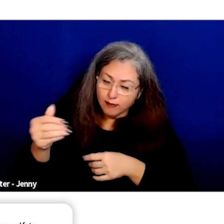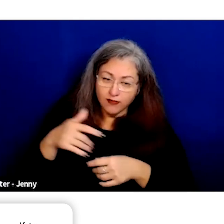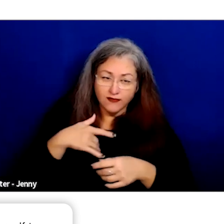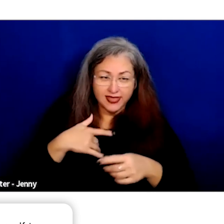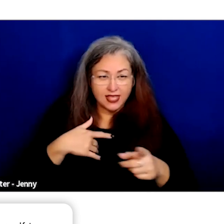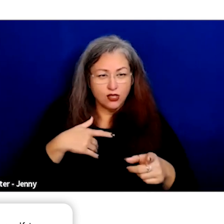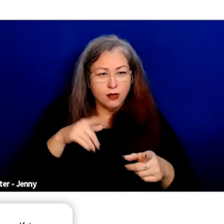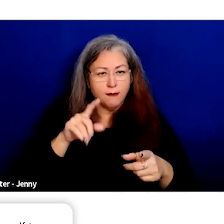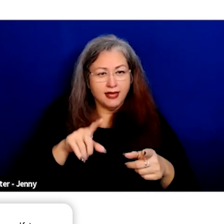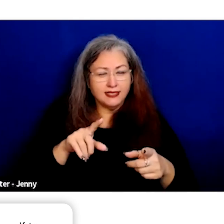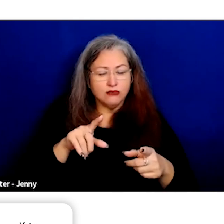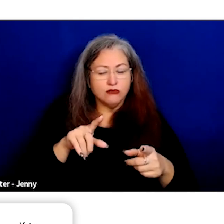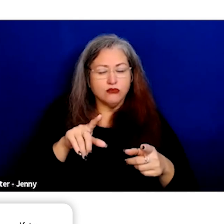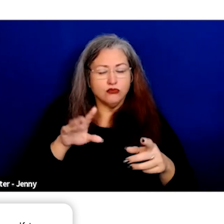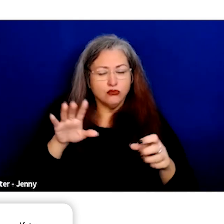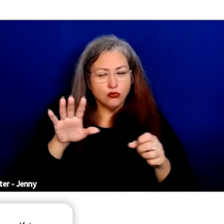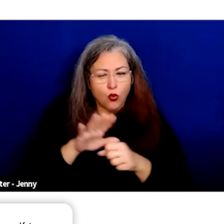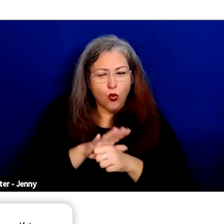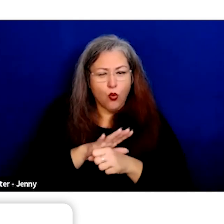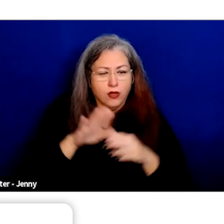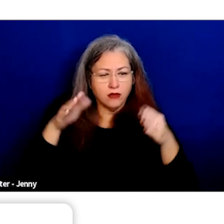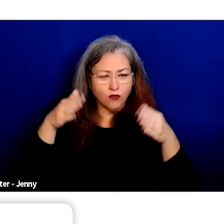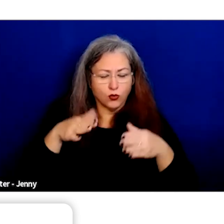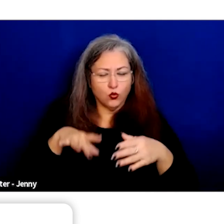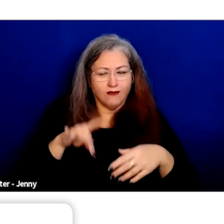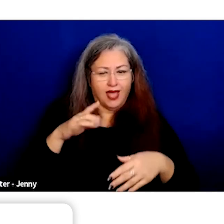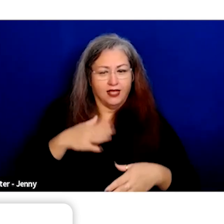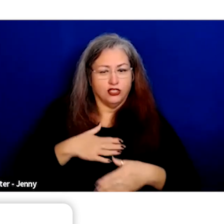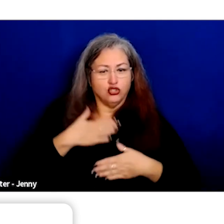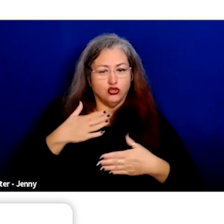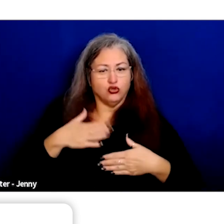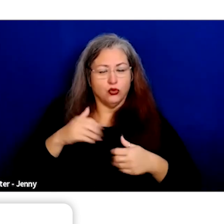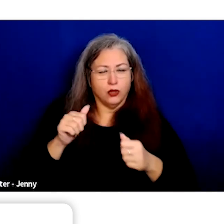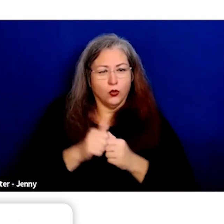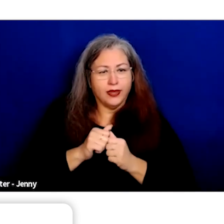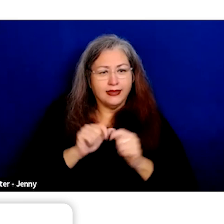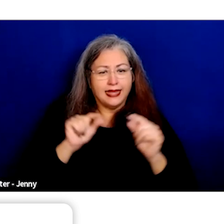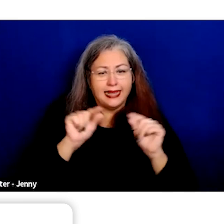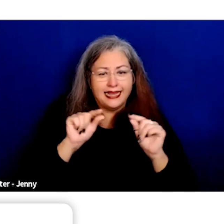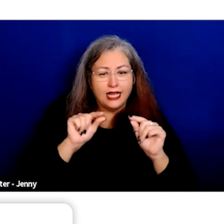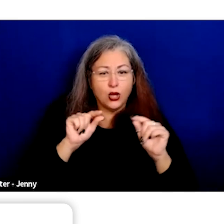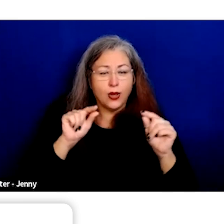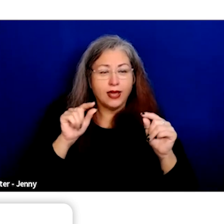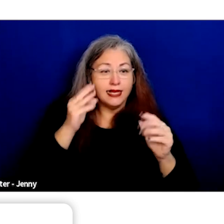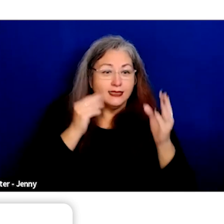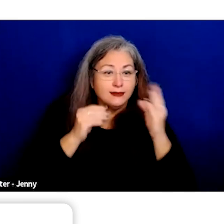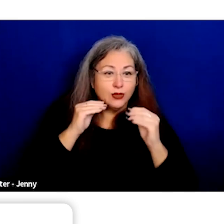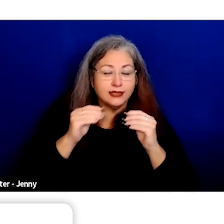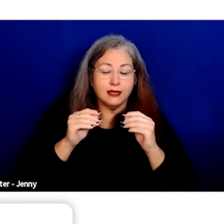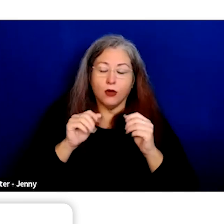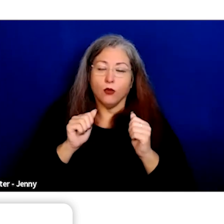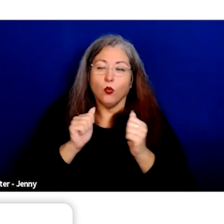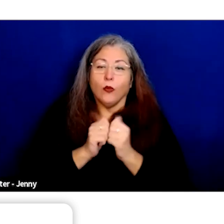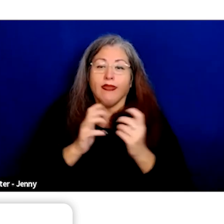really inviting yourself to find joy in the experiences where there's less pain,